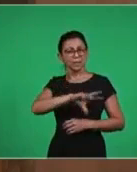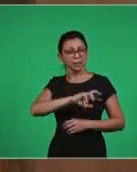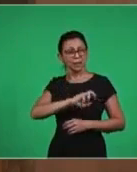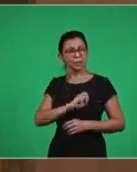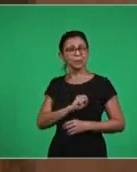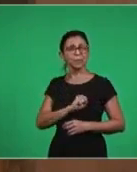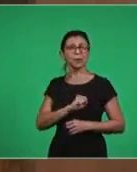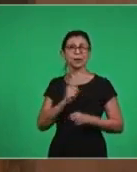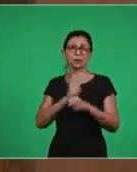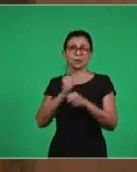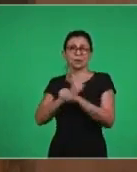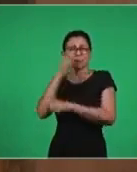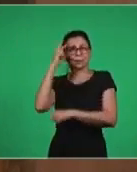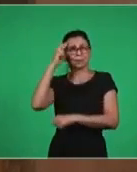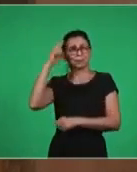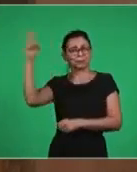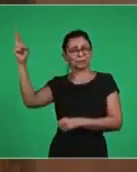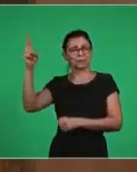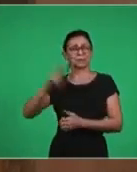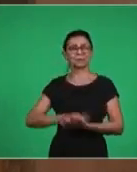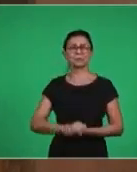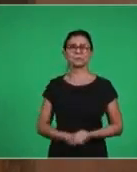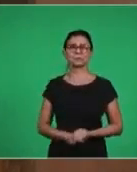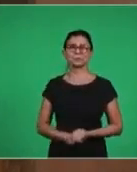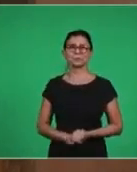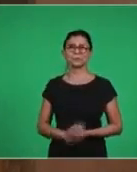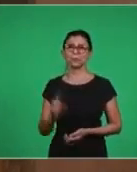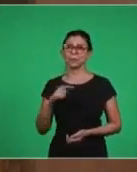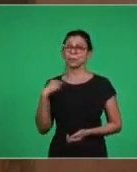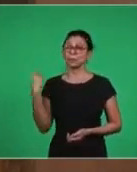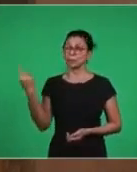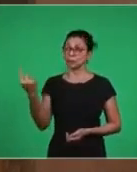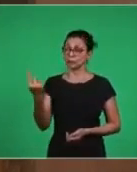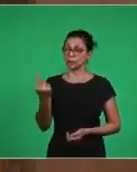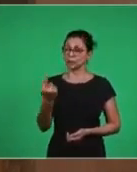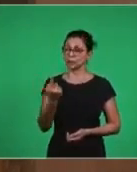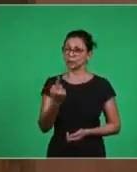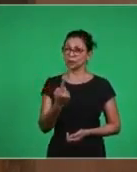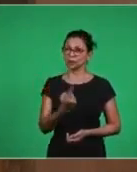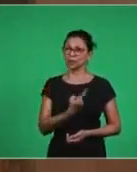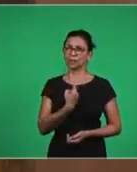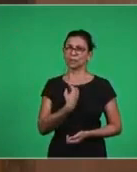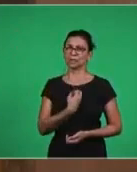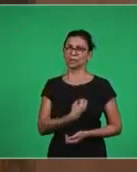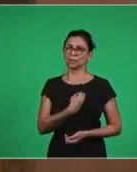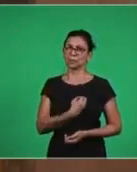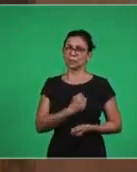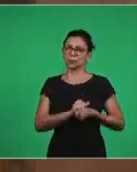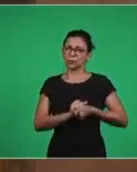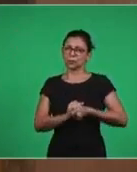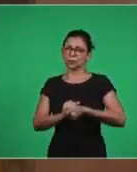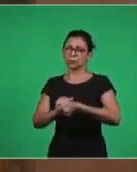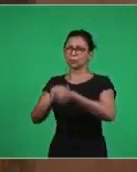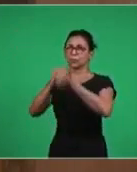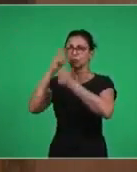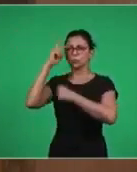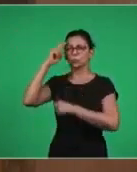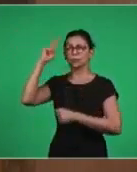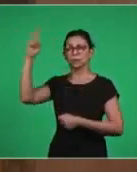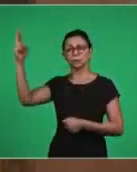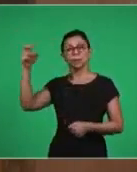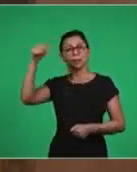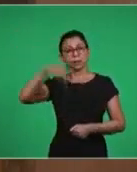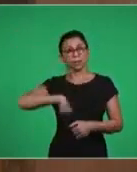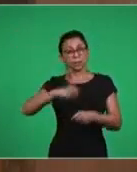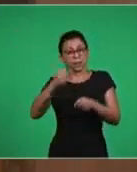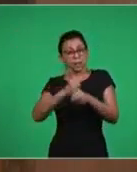love of this cause. And for them and with them, we want to live in fellowship. And this work